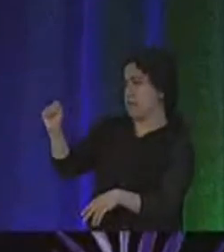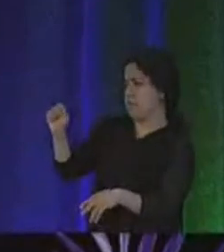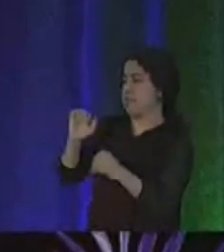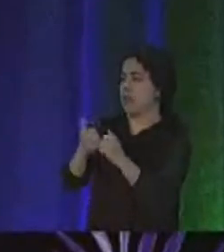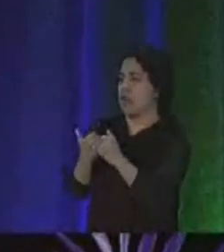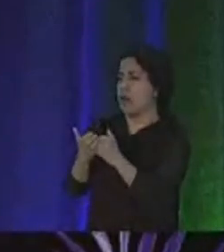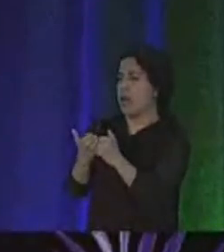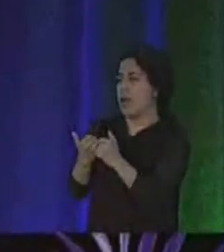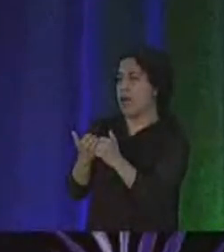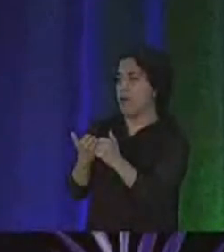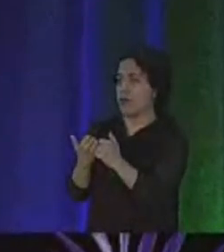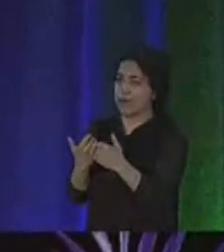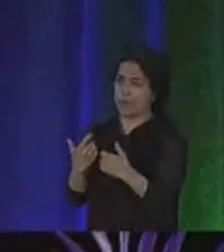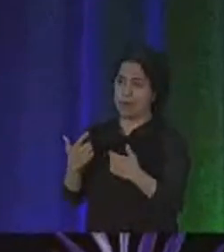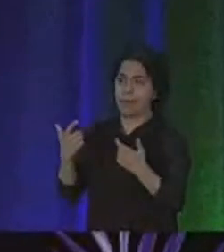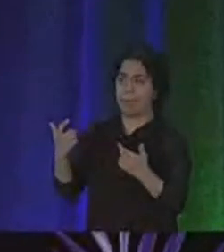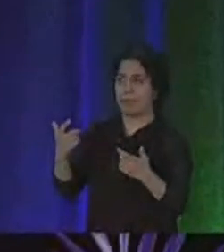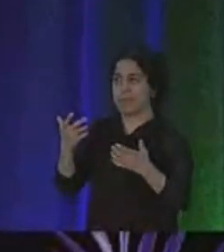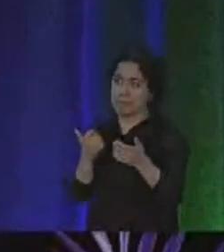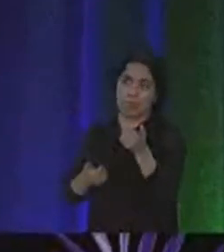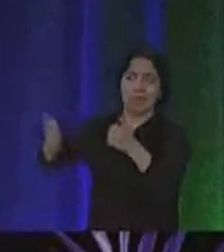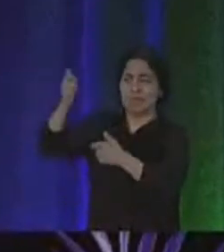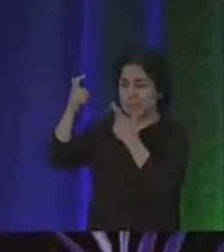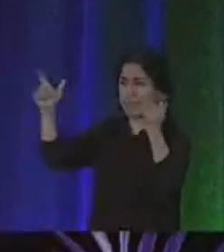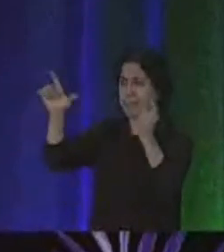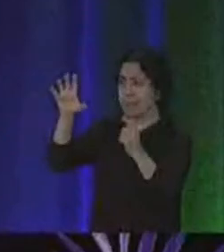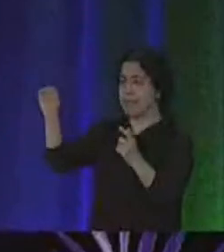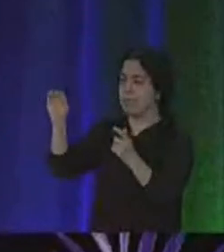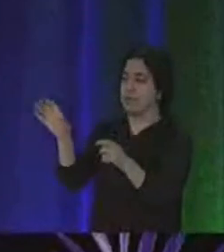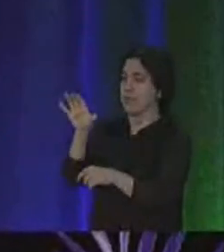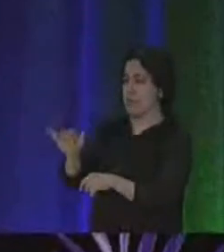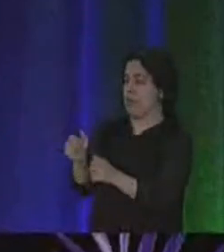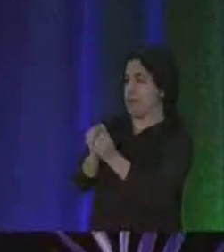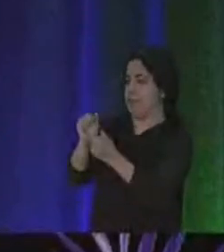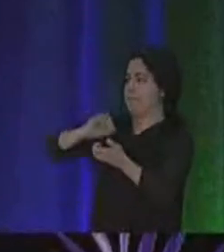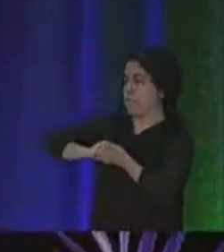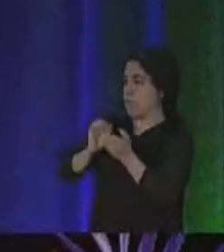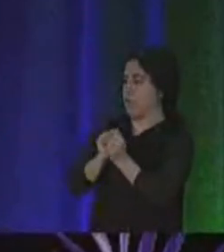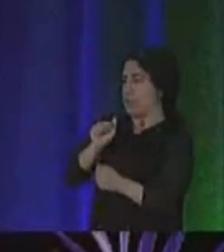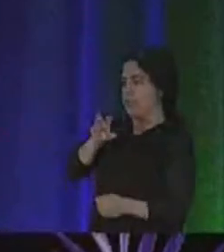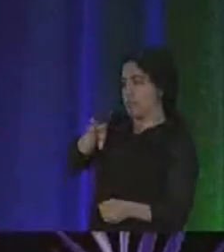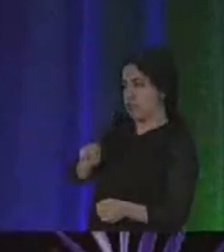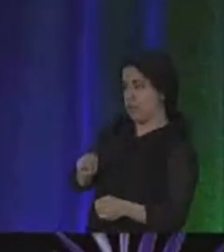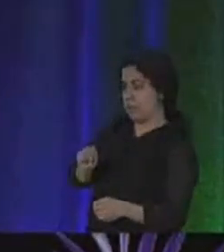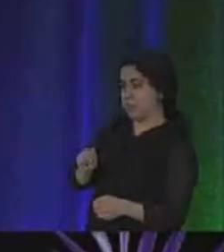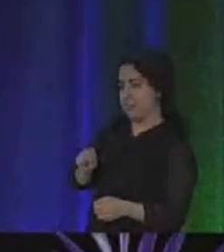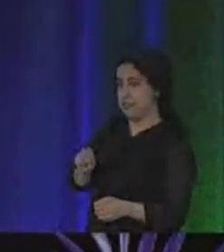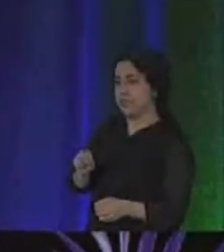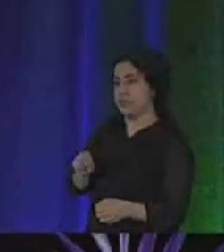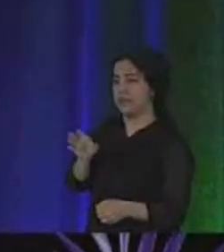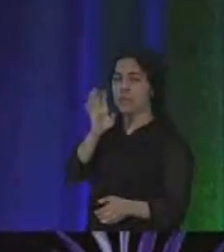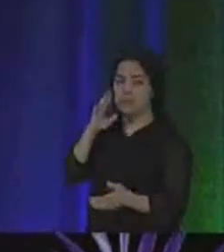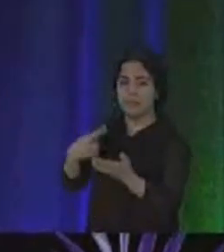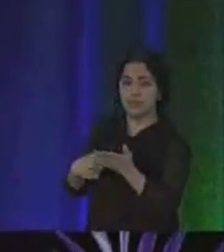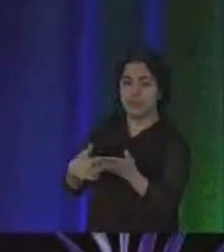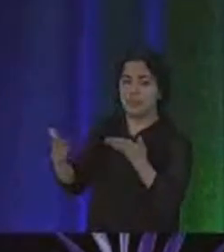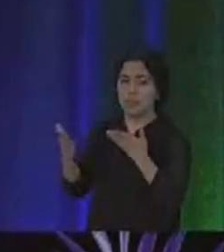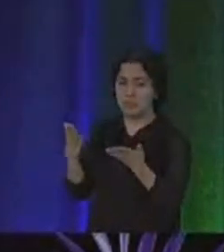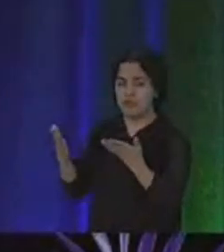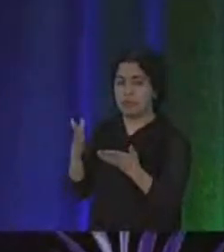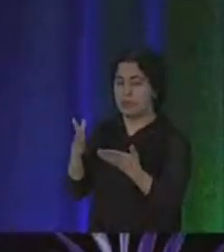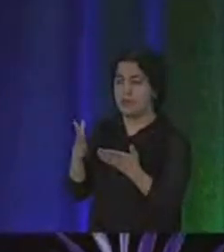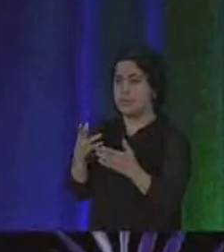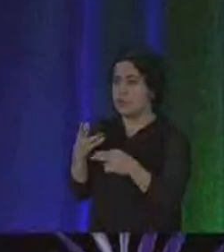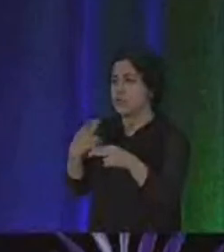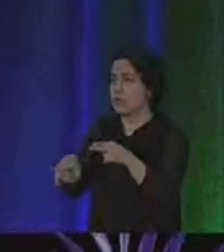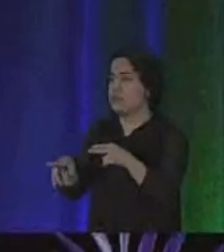the big dogs doing this? How are they doing it when they're working with AWS? And along the way, we'll dive into the services, and I have a quick little demo at the